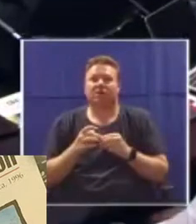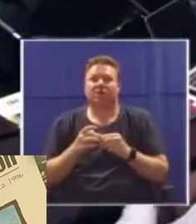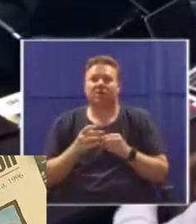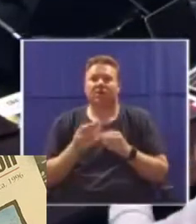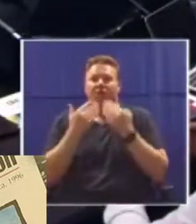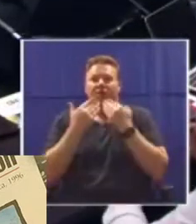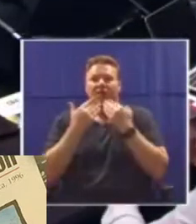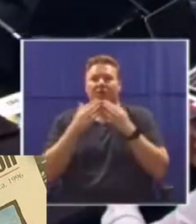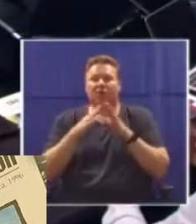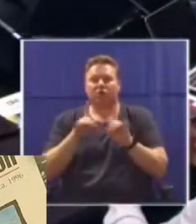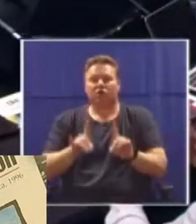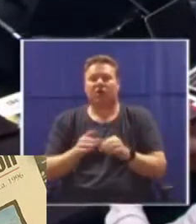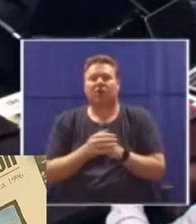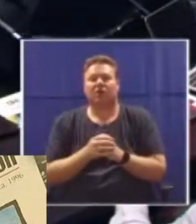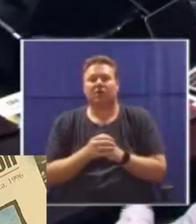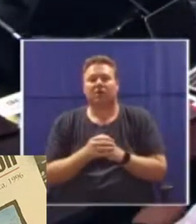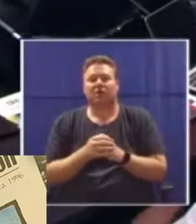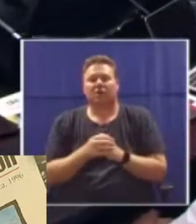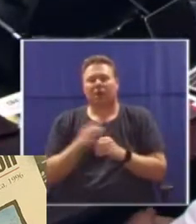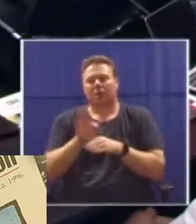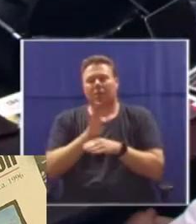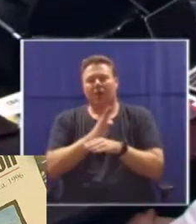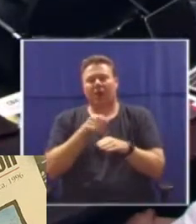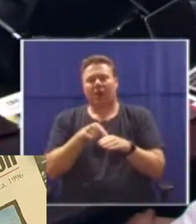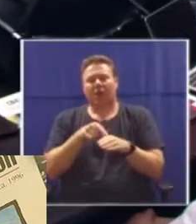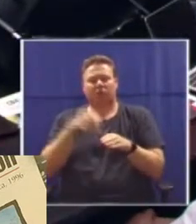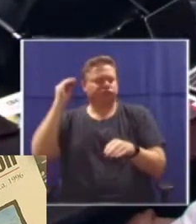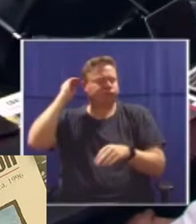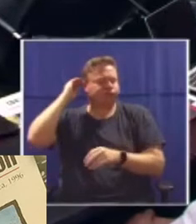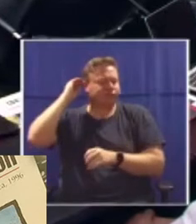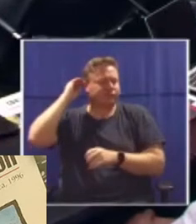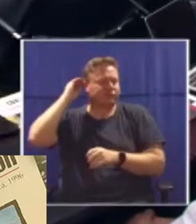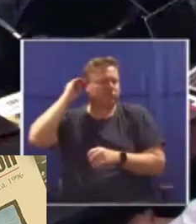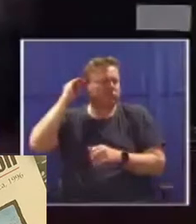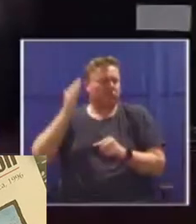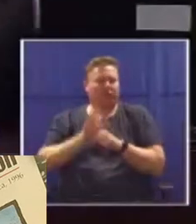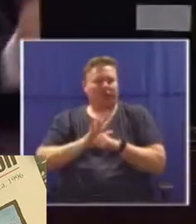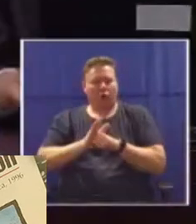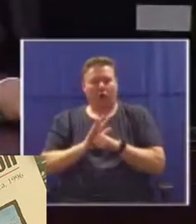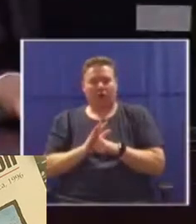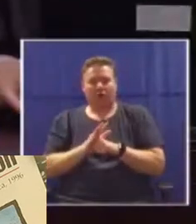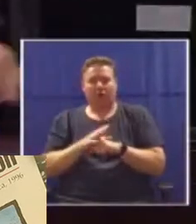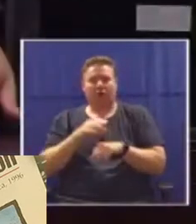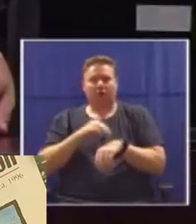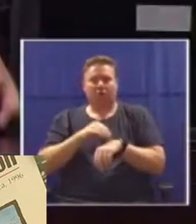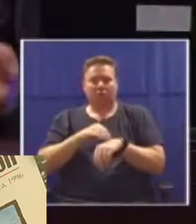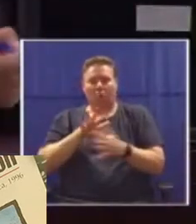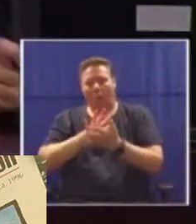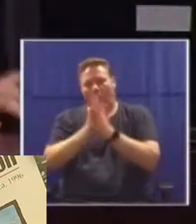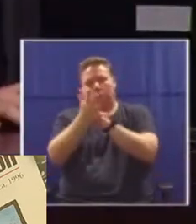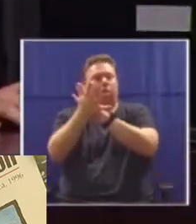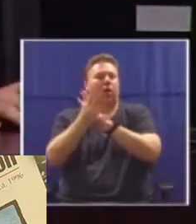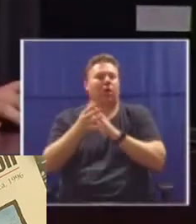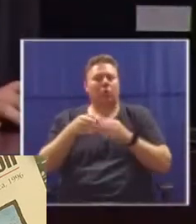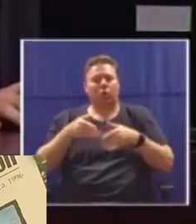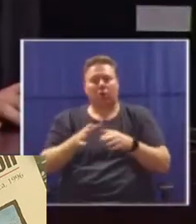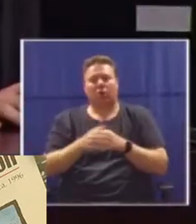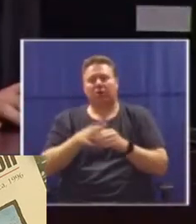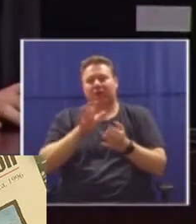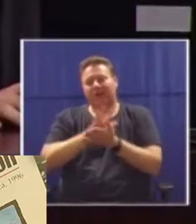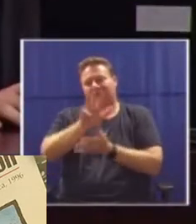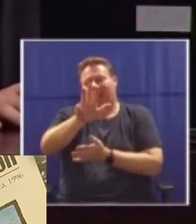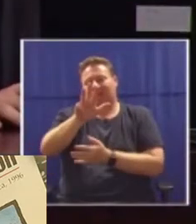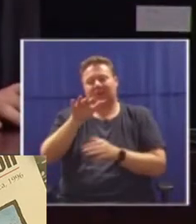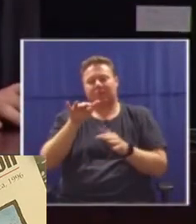Thank you, House Chair. House Chair, we consider this bill against the backdrop of yet more carnage on our roads, as 19